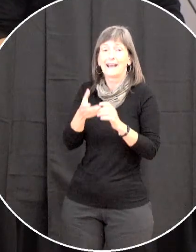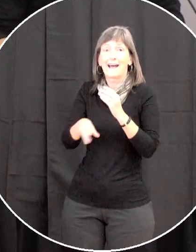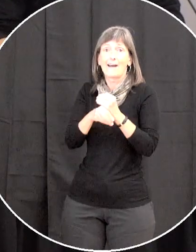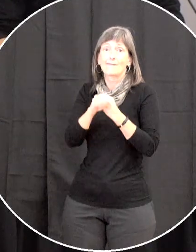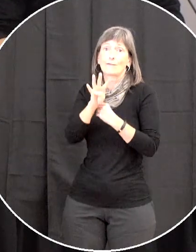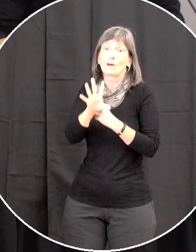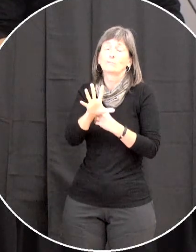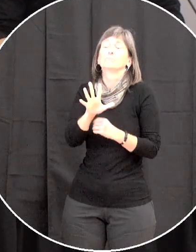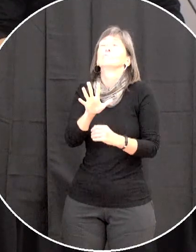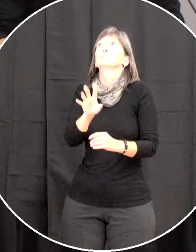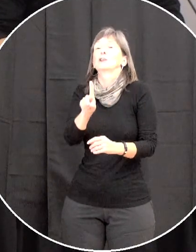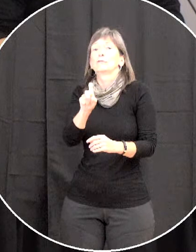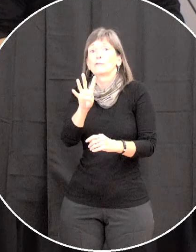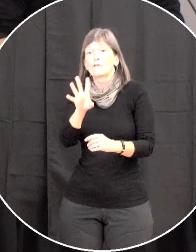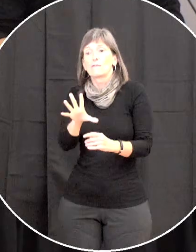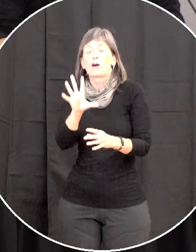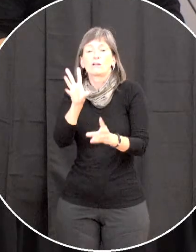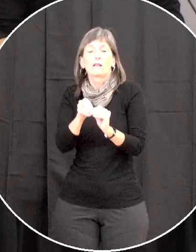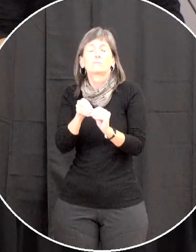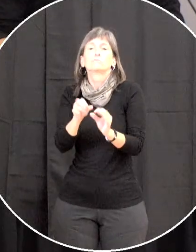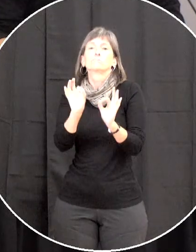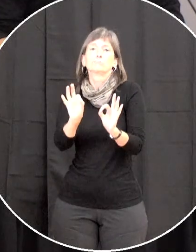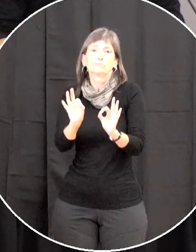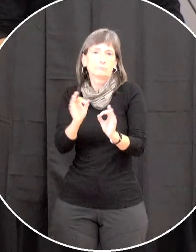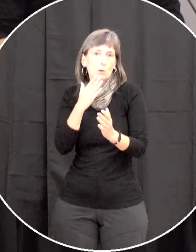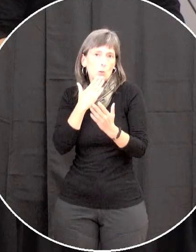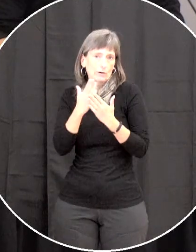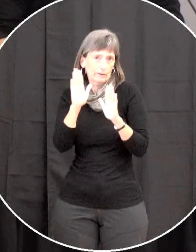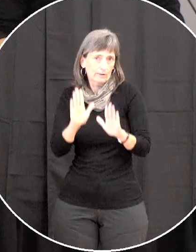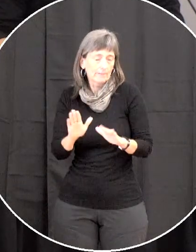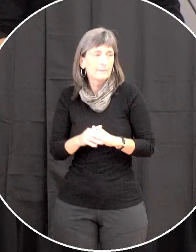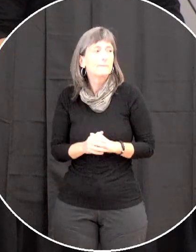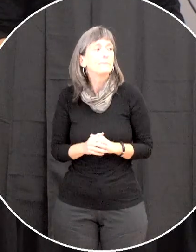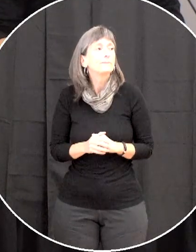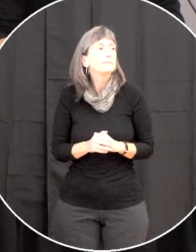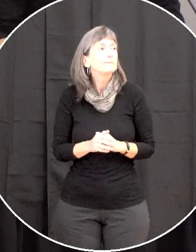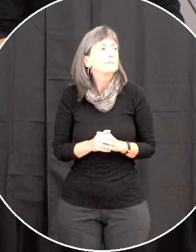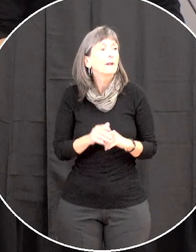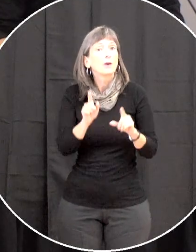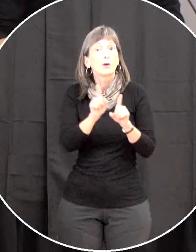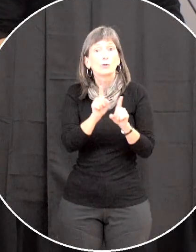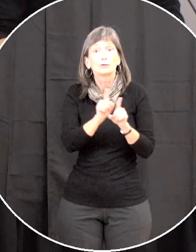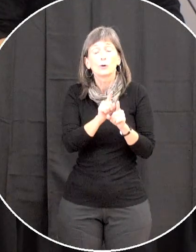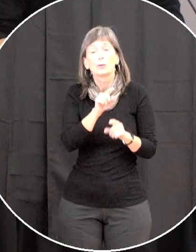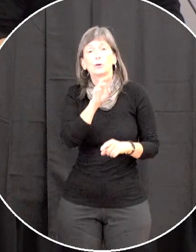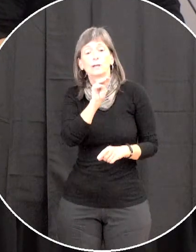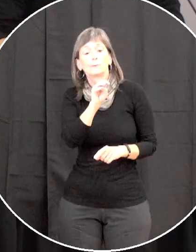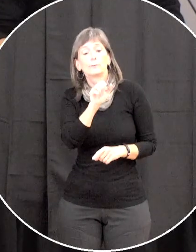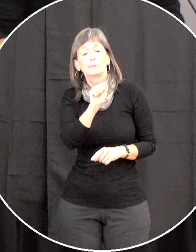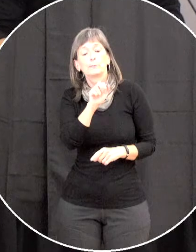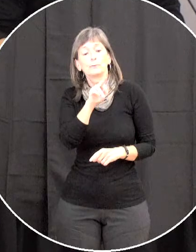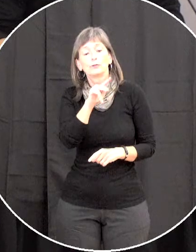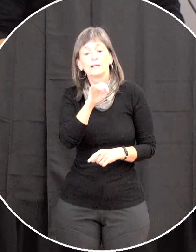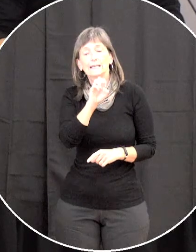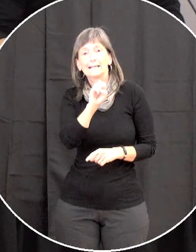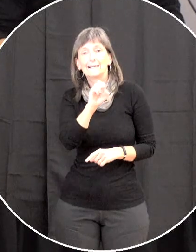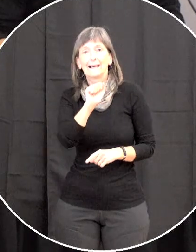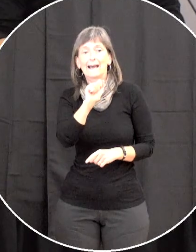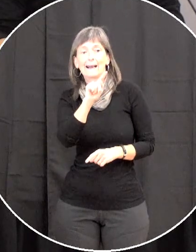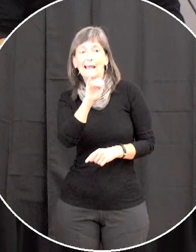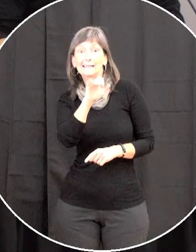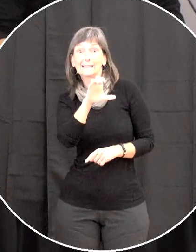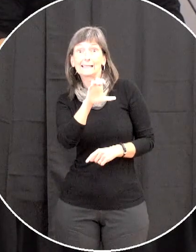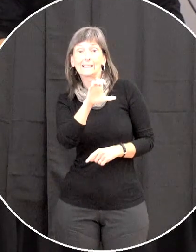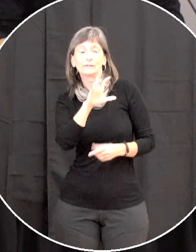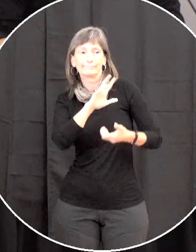bring them to our province is great news. And as well, the province and the federal government and Marine Atlantic for, I know you've worked hard with them trying to get those buses